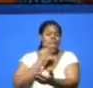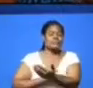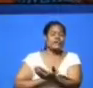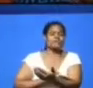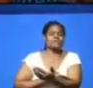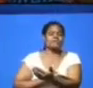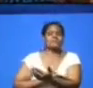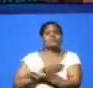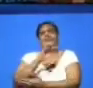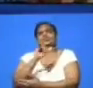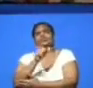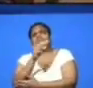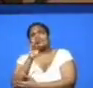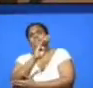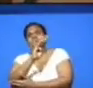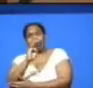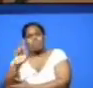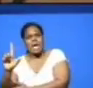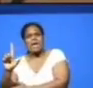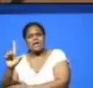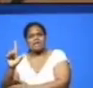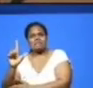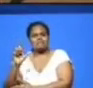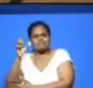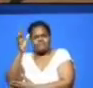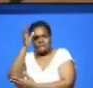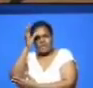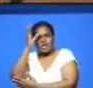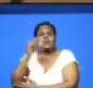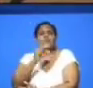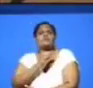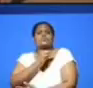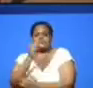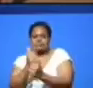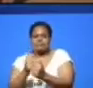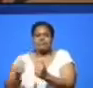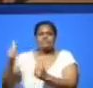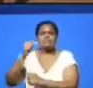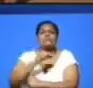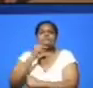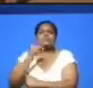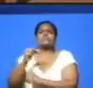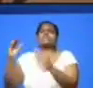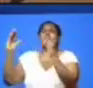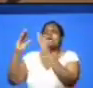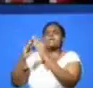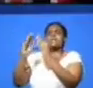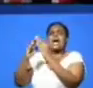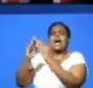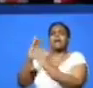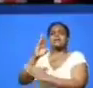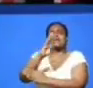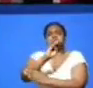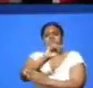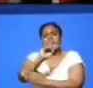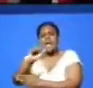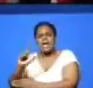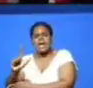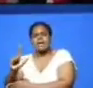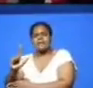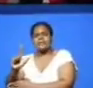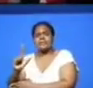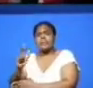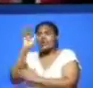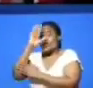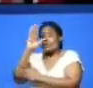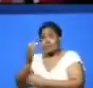Jezebel's father was chief priest in the house of Baal, Ethbaal. And God said,